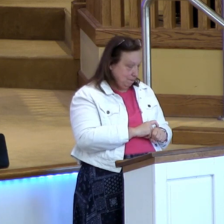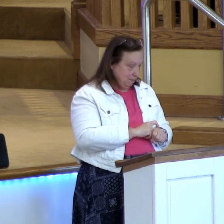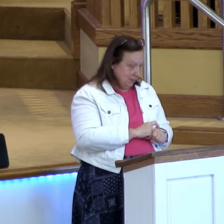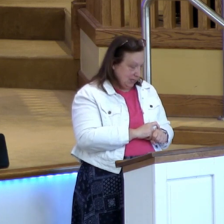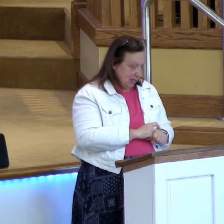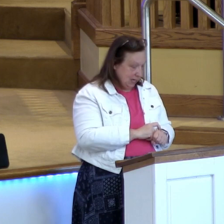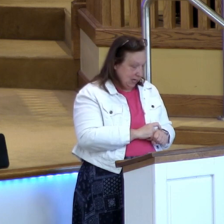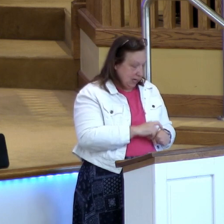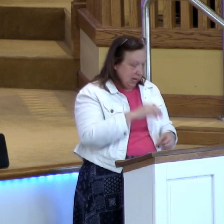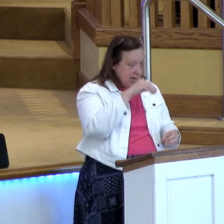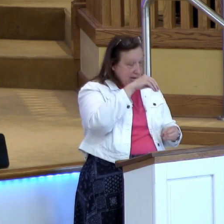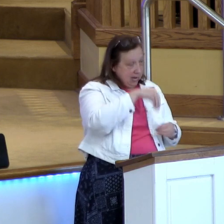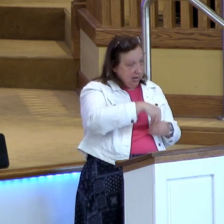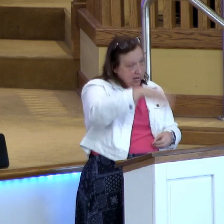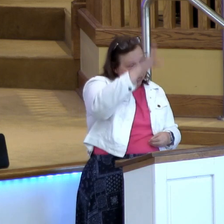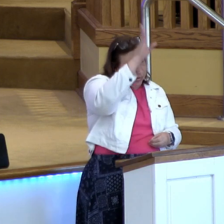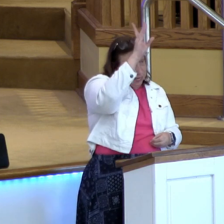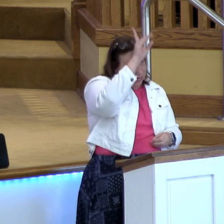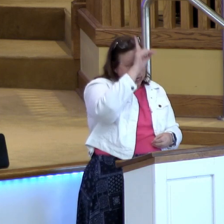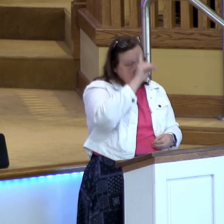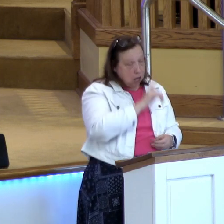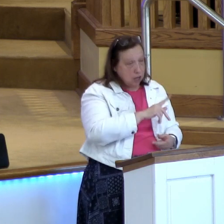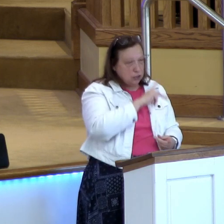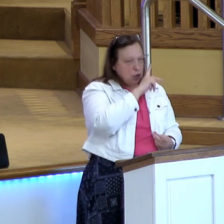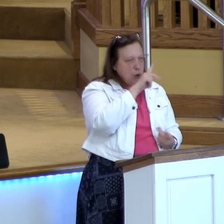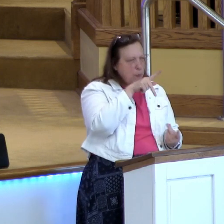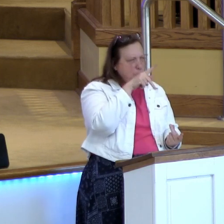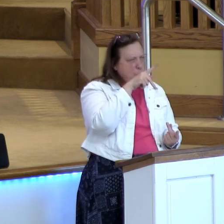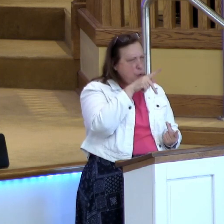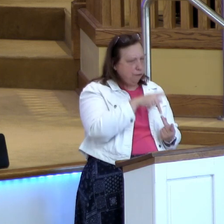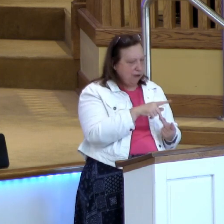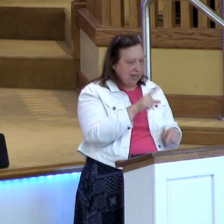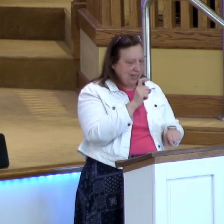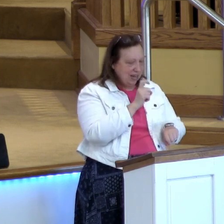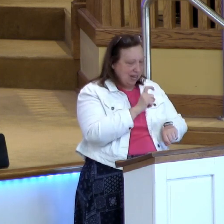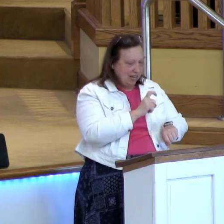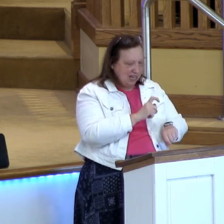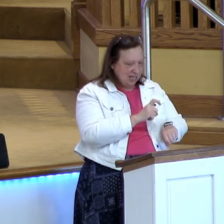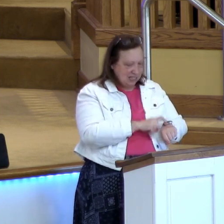time, in God's perfect